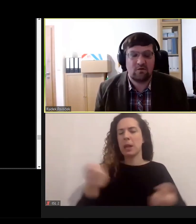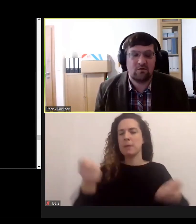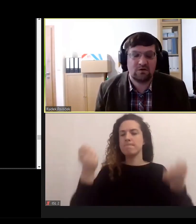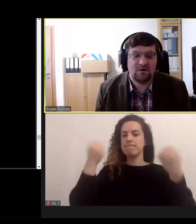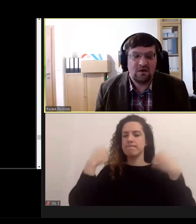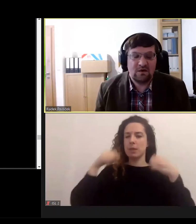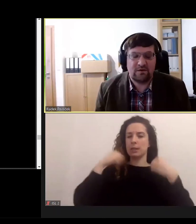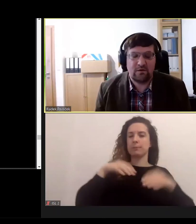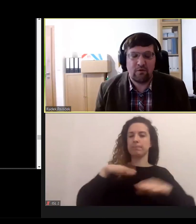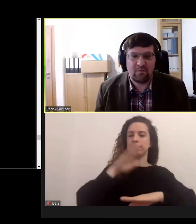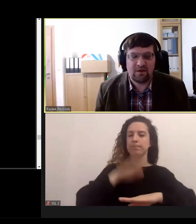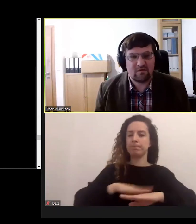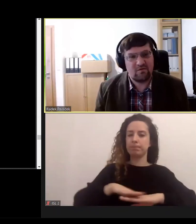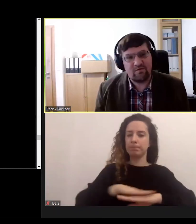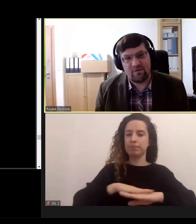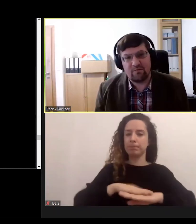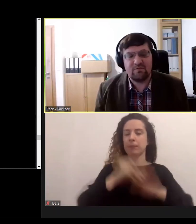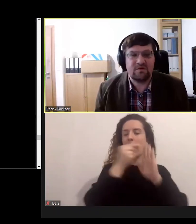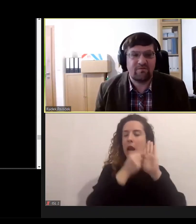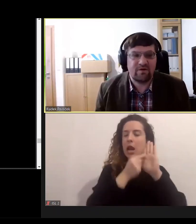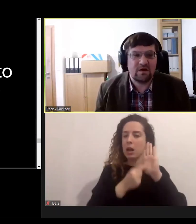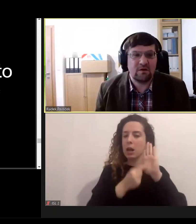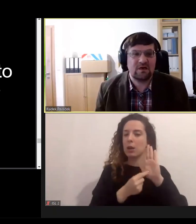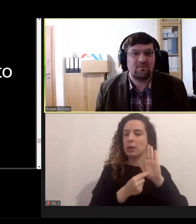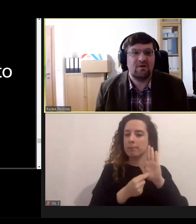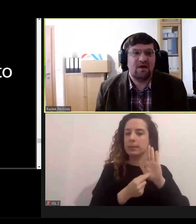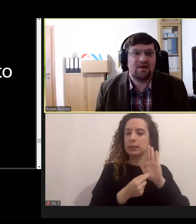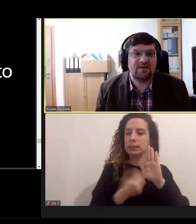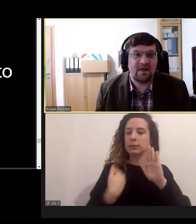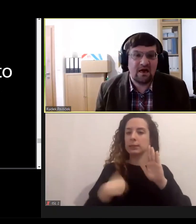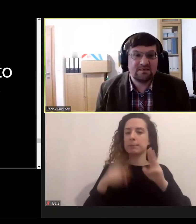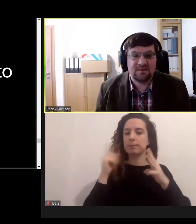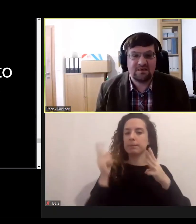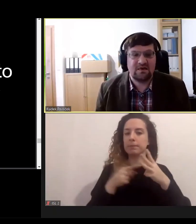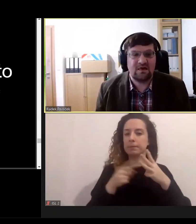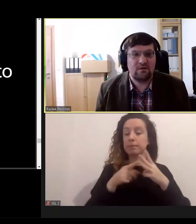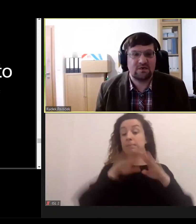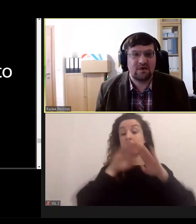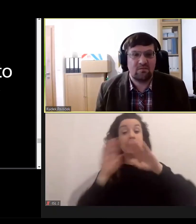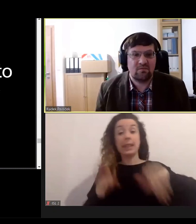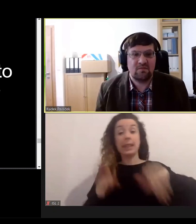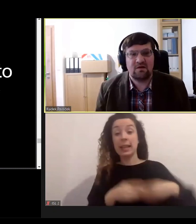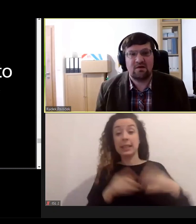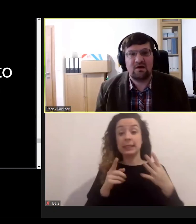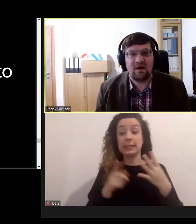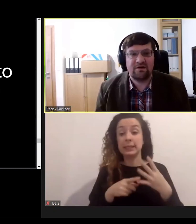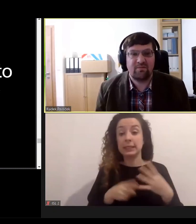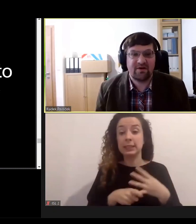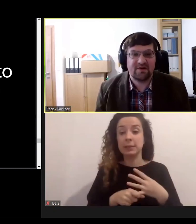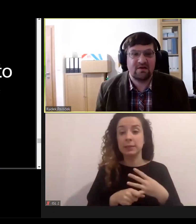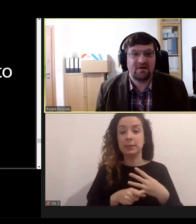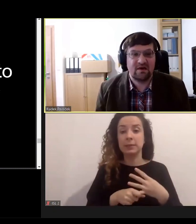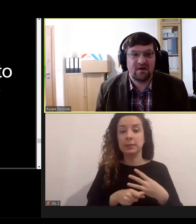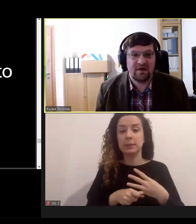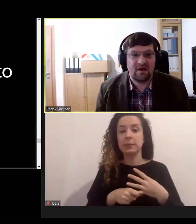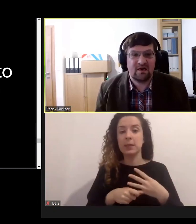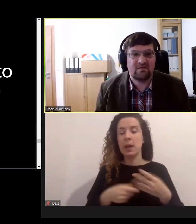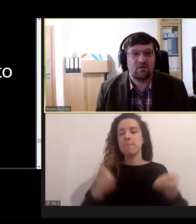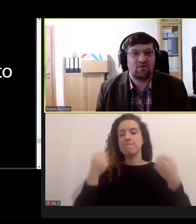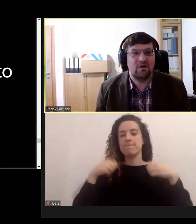digital inclusion competencies for higher education. So it means that we ask the teachers